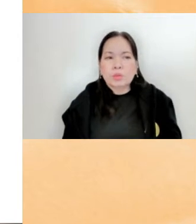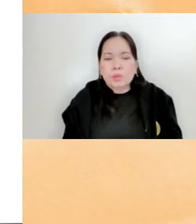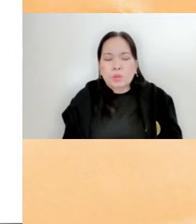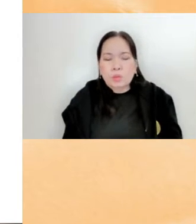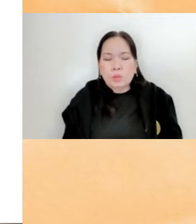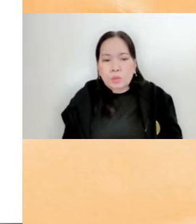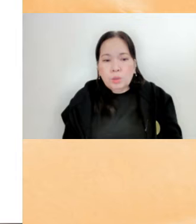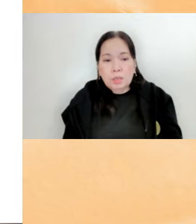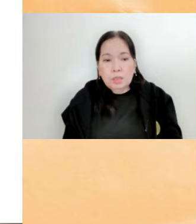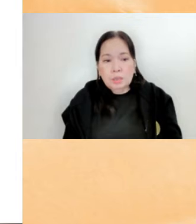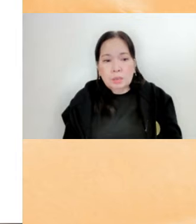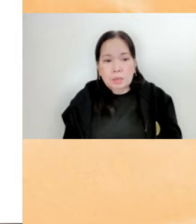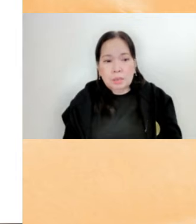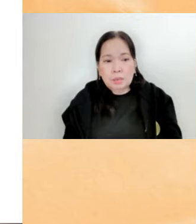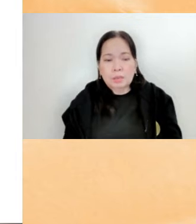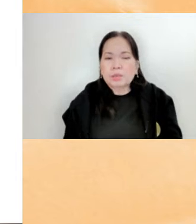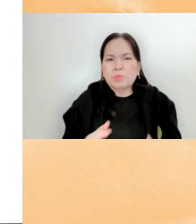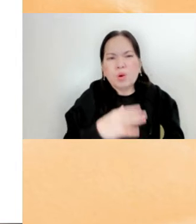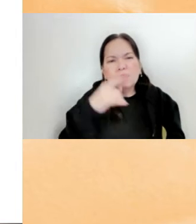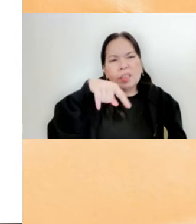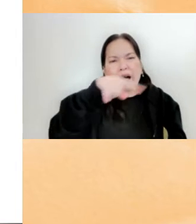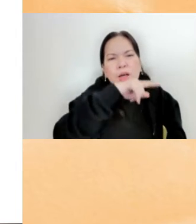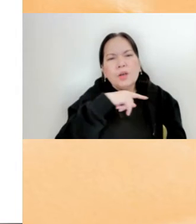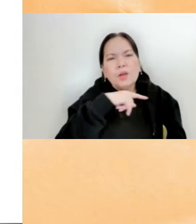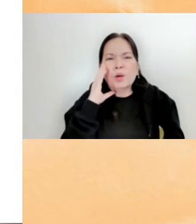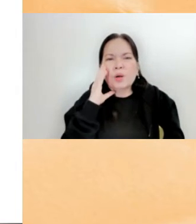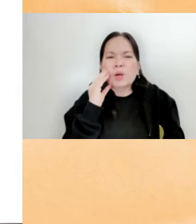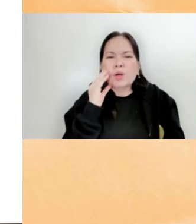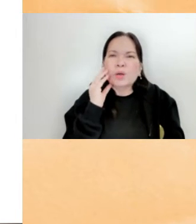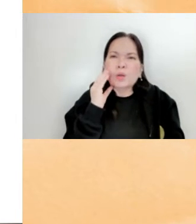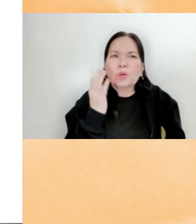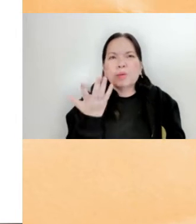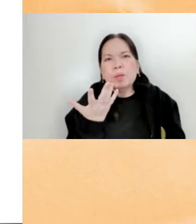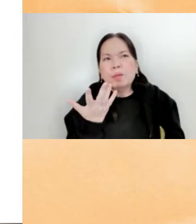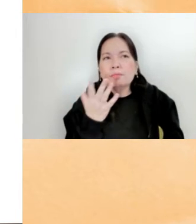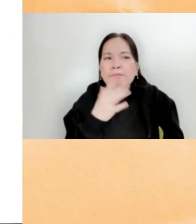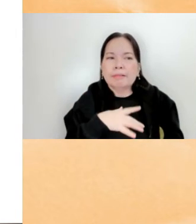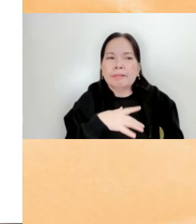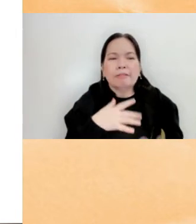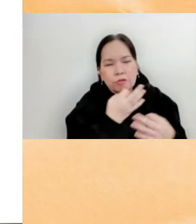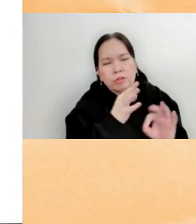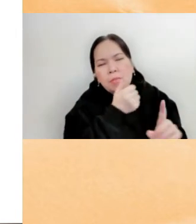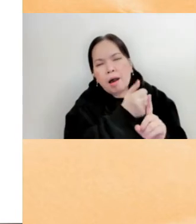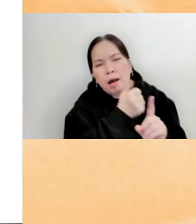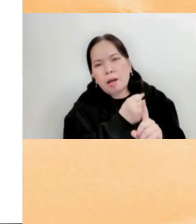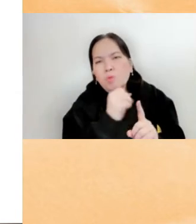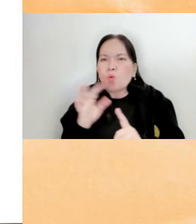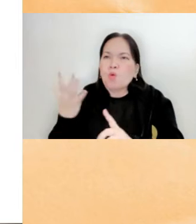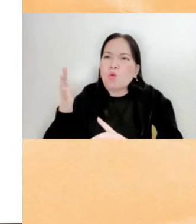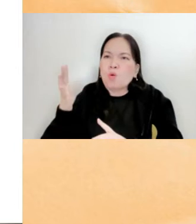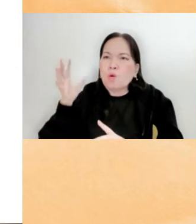some form of the laissez-faire or the helicopter mom characteristics. We fall kind of in